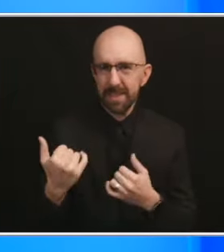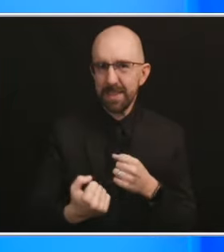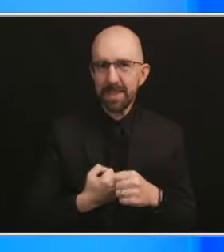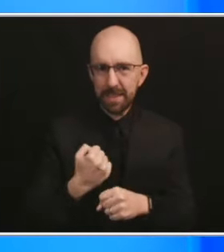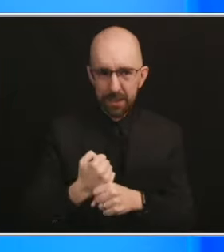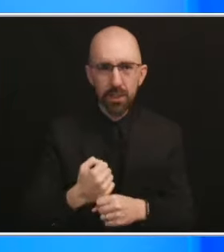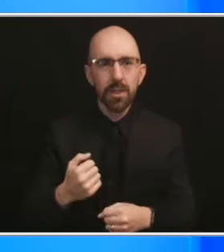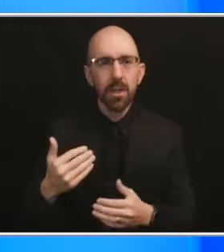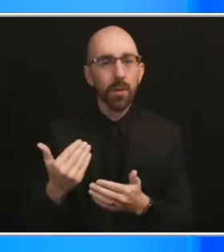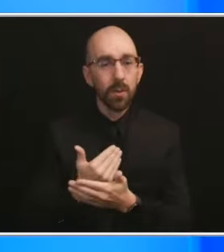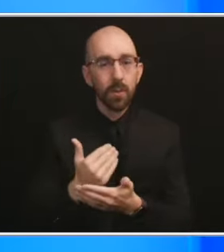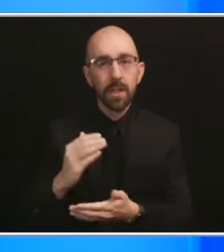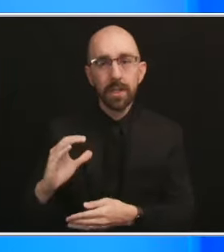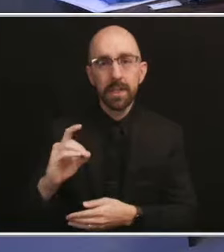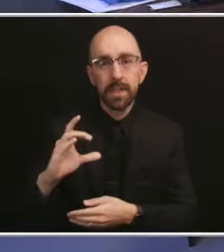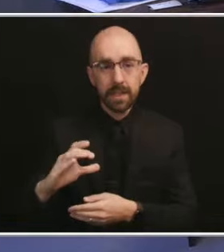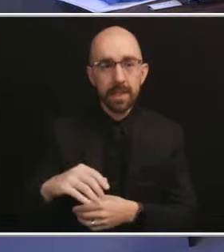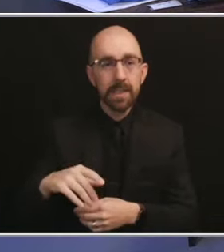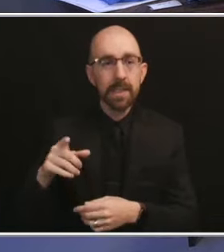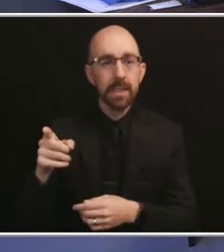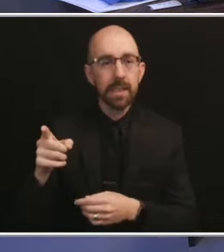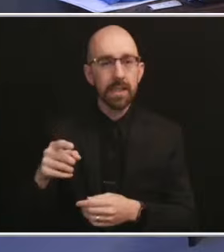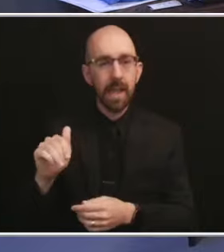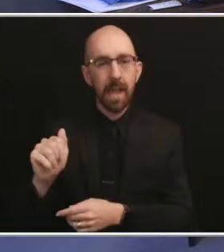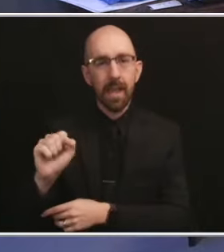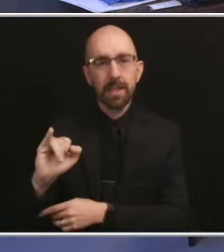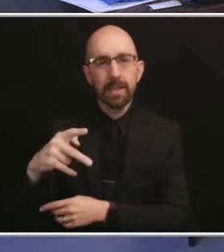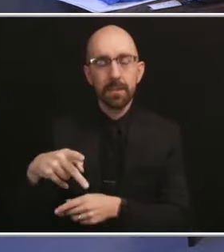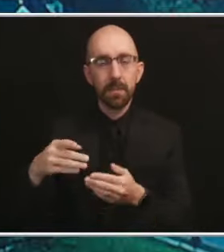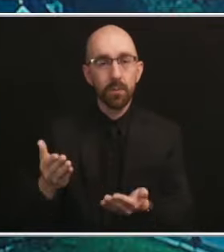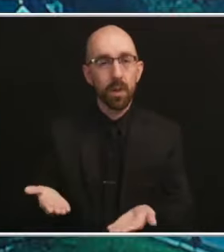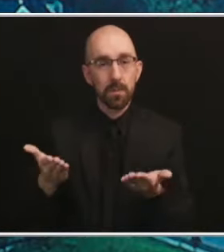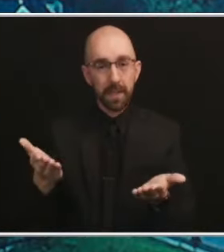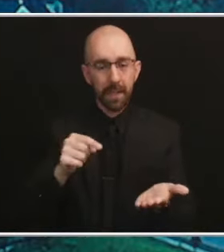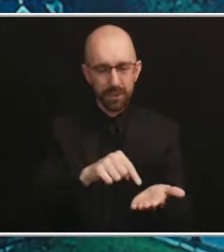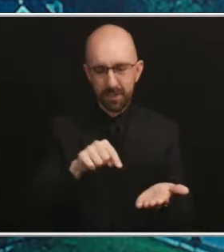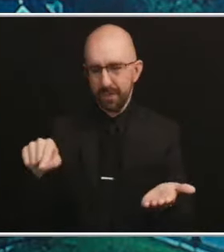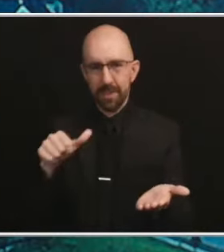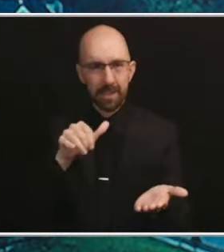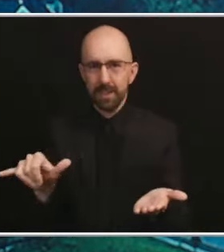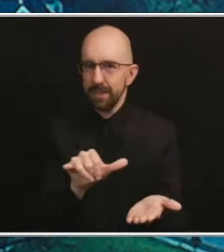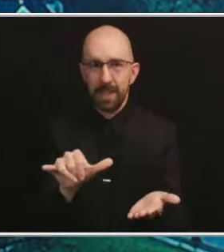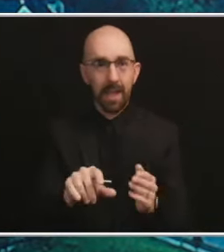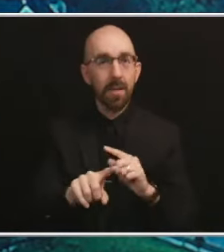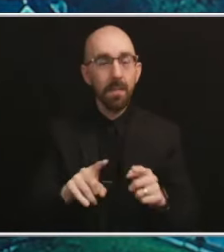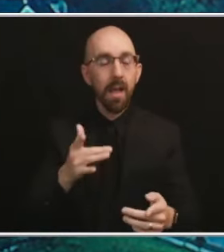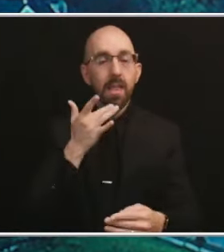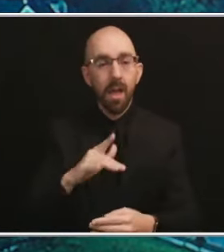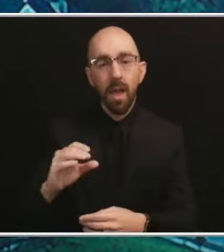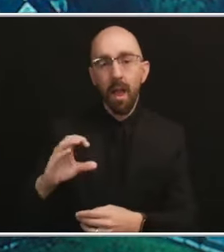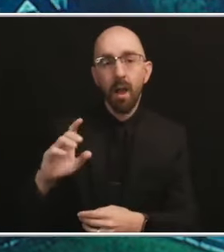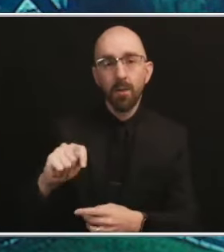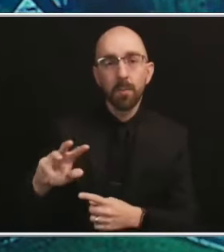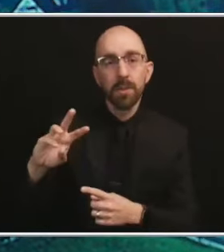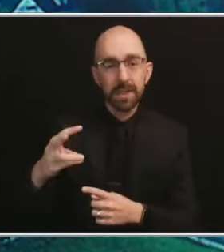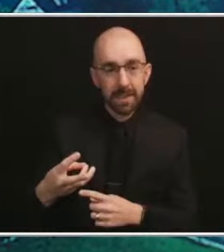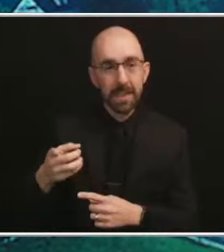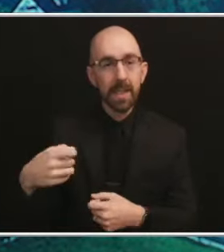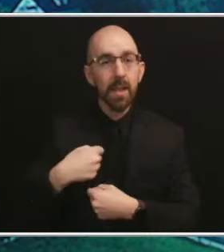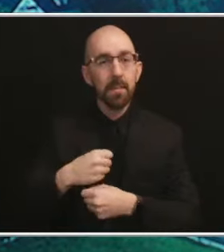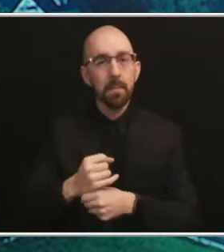new CDC and ACIP recommendations were a little bit different, but luckily, October 6th, they made it much